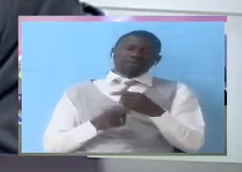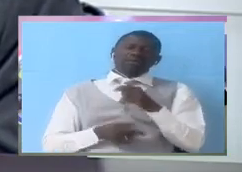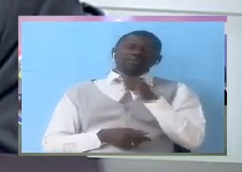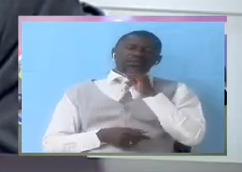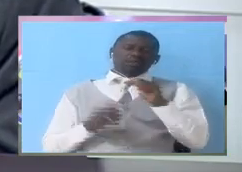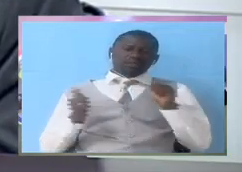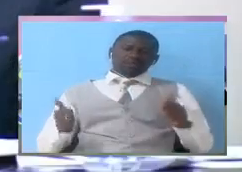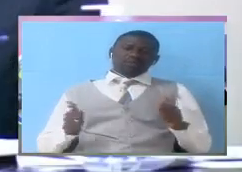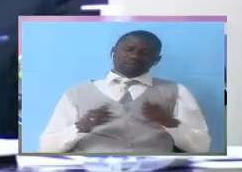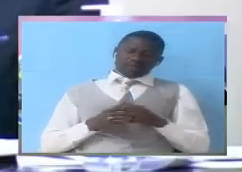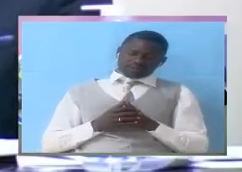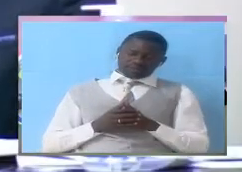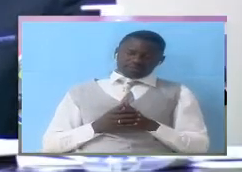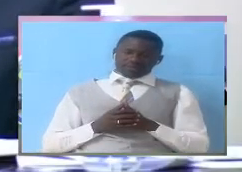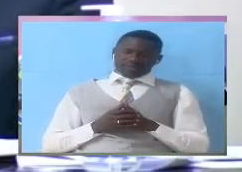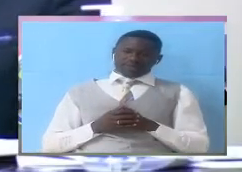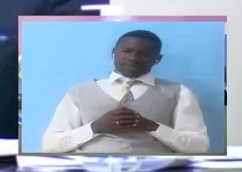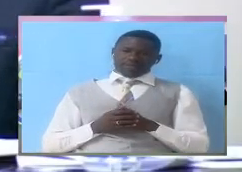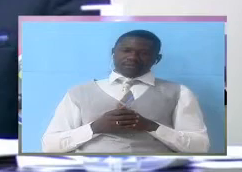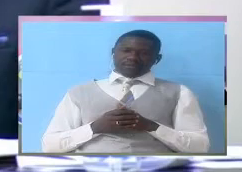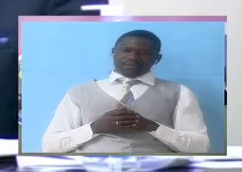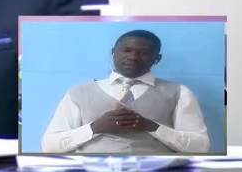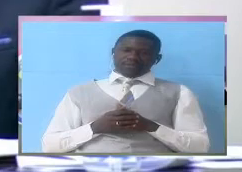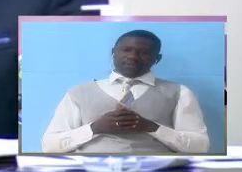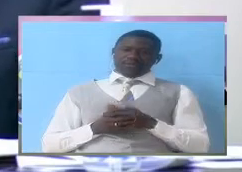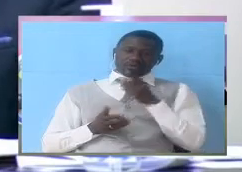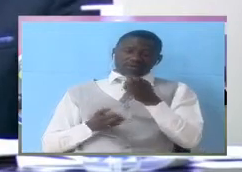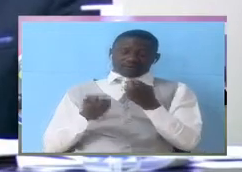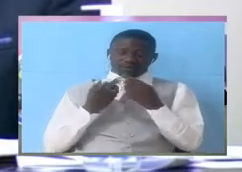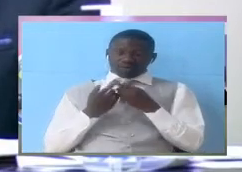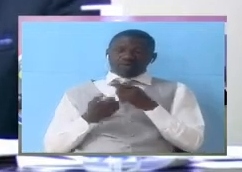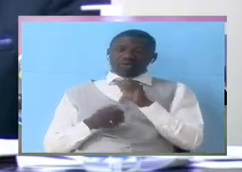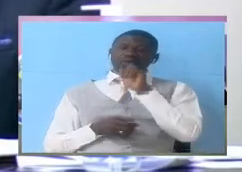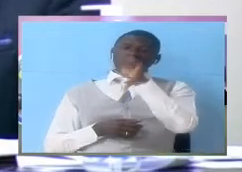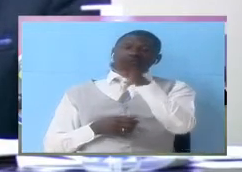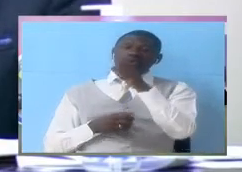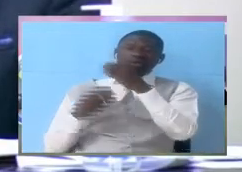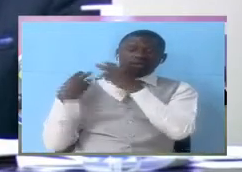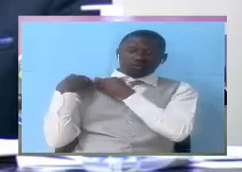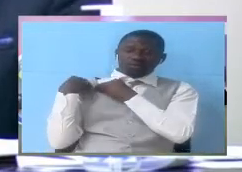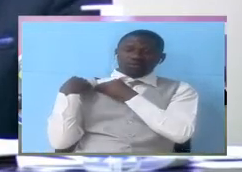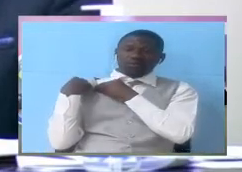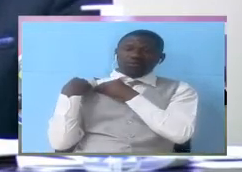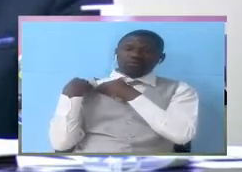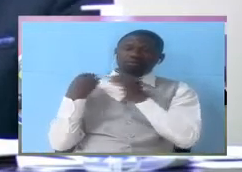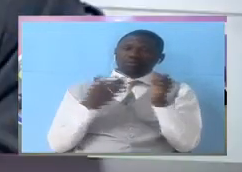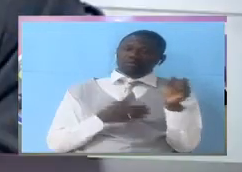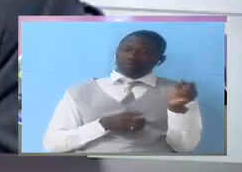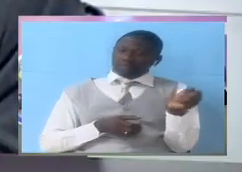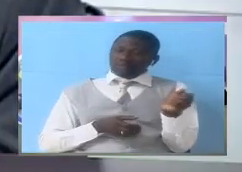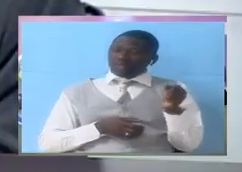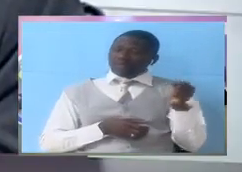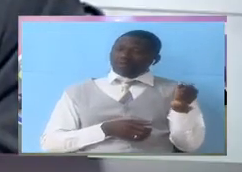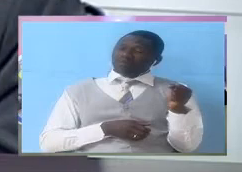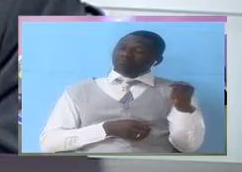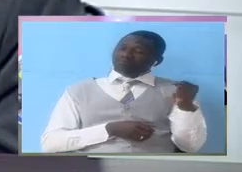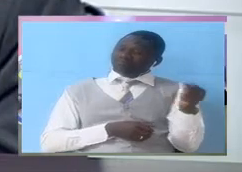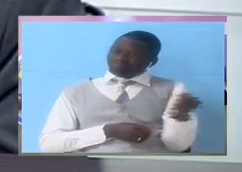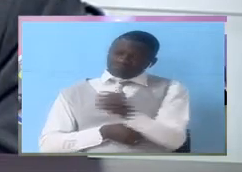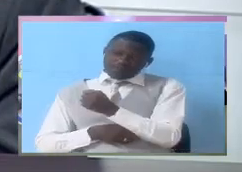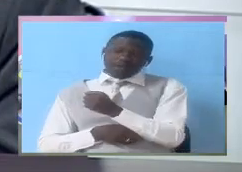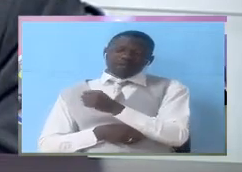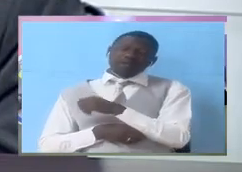You have told us. Wax nga ñu ne. Your responsibilities were hijacked. Li nga xamne mo ci won sa cieur fofu nonu dañ